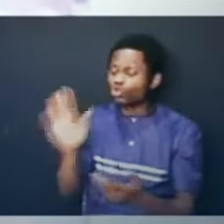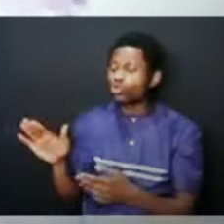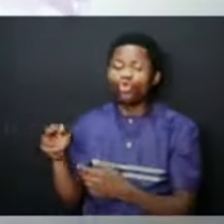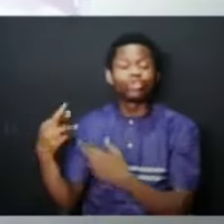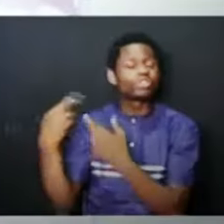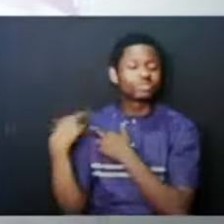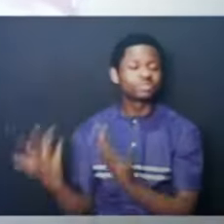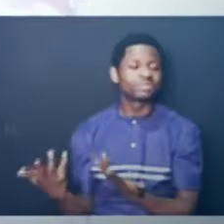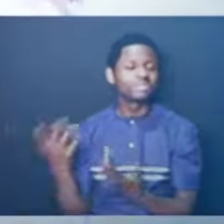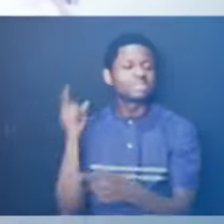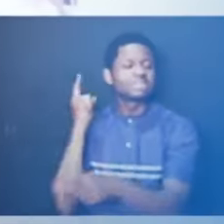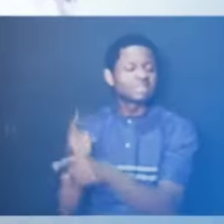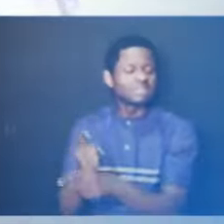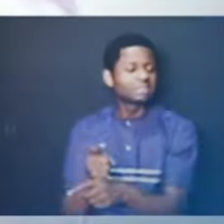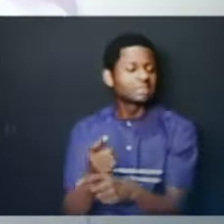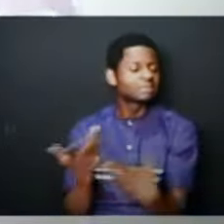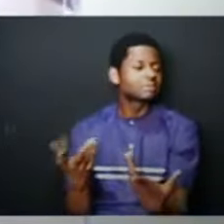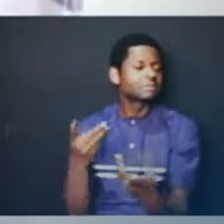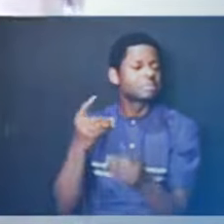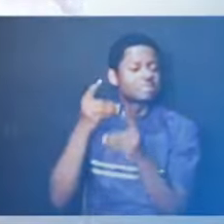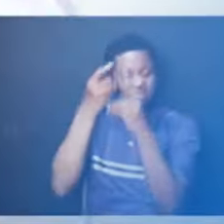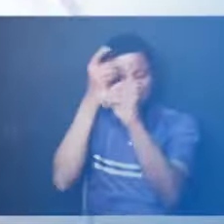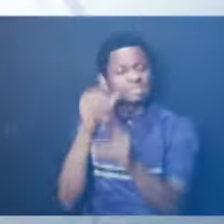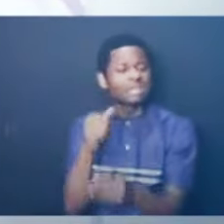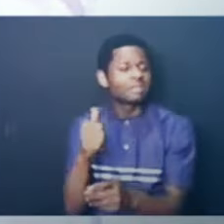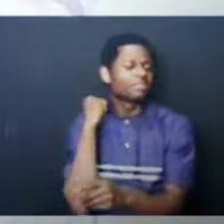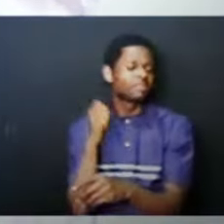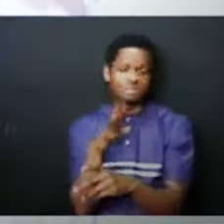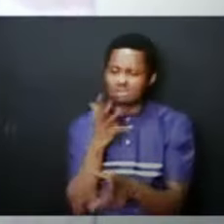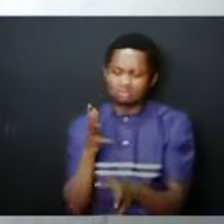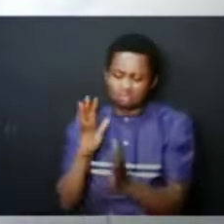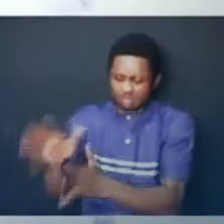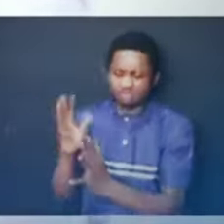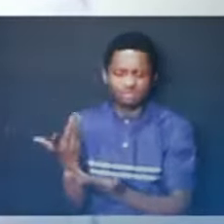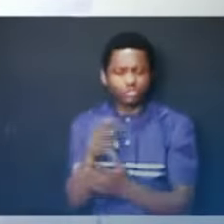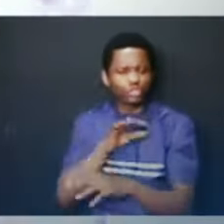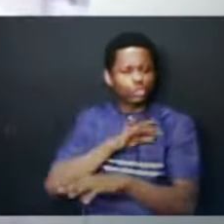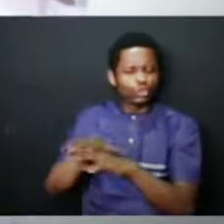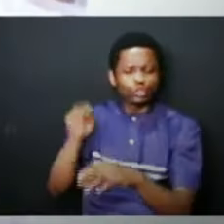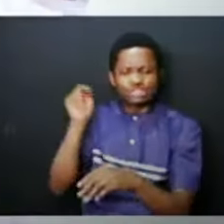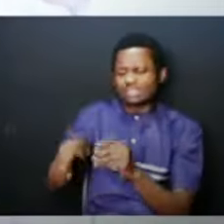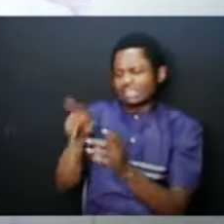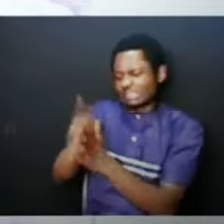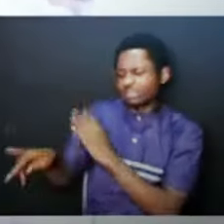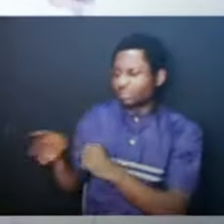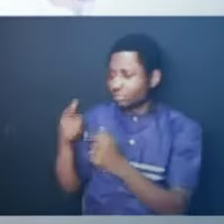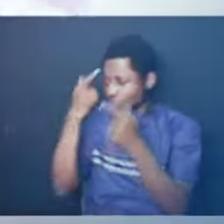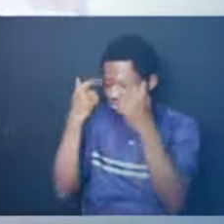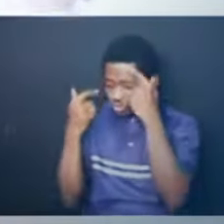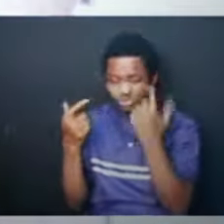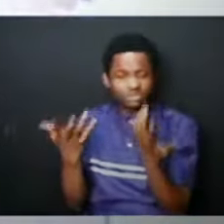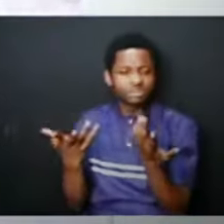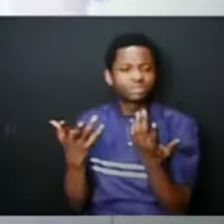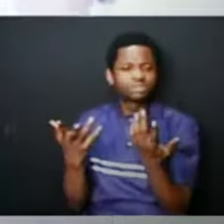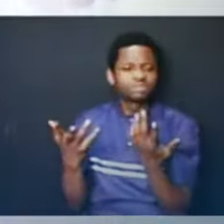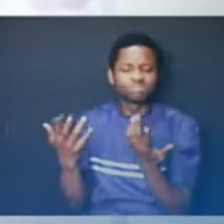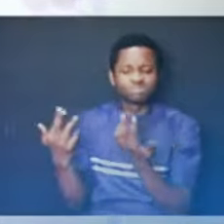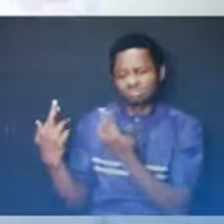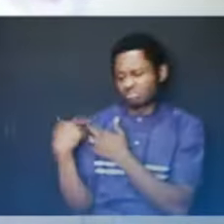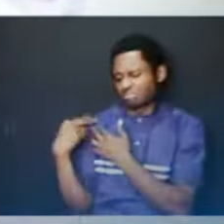enye papa and as any tibua ebuni for ewo obimo jaho is hanse Nabal or quine so bemane duane and anse